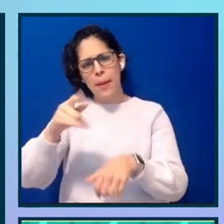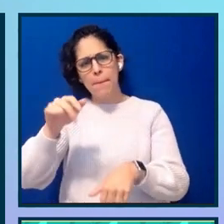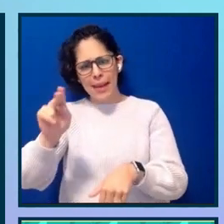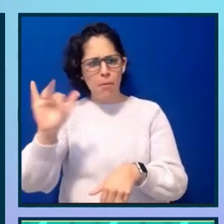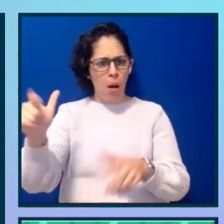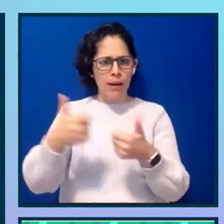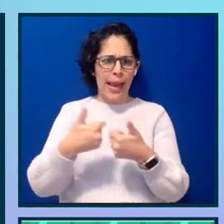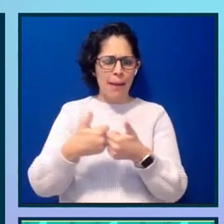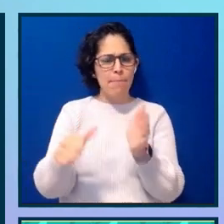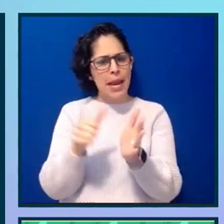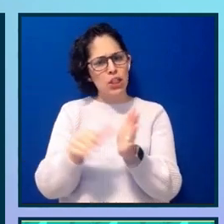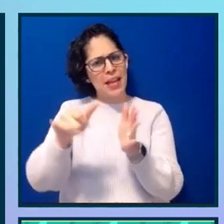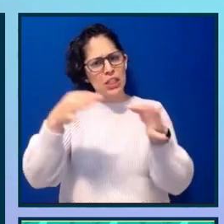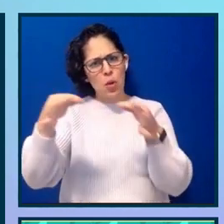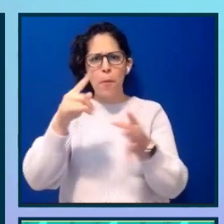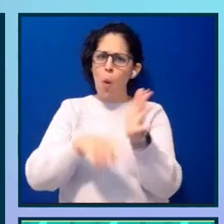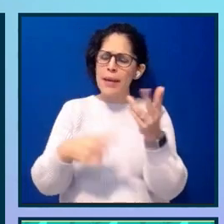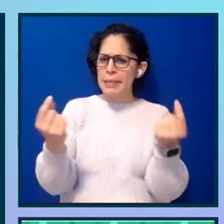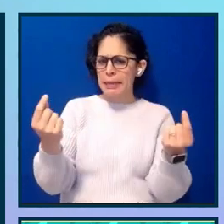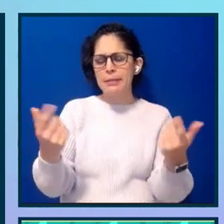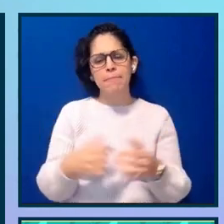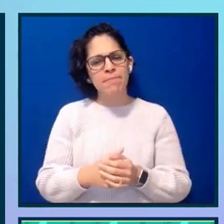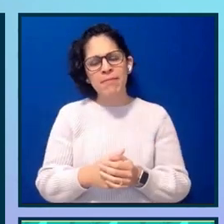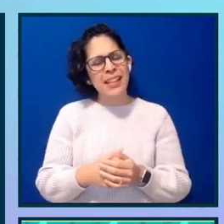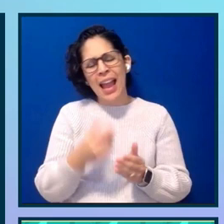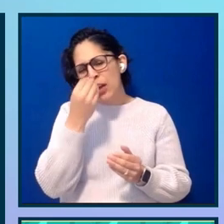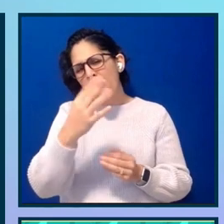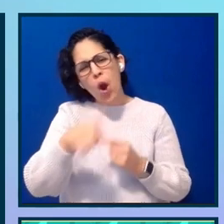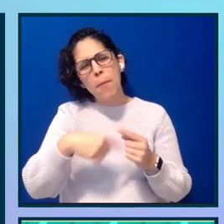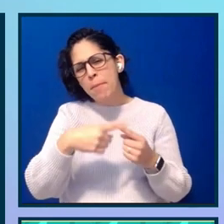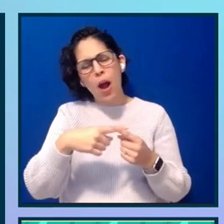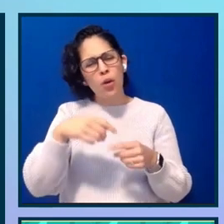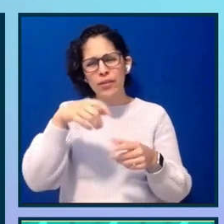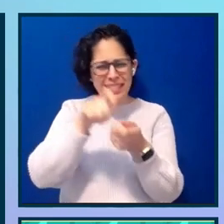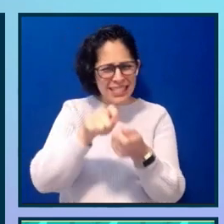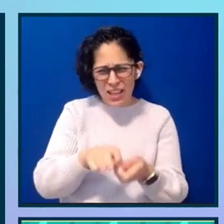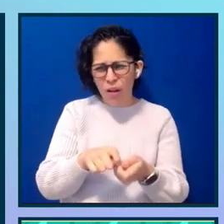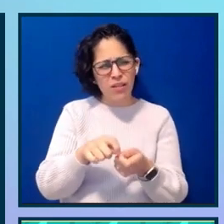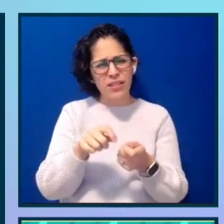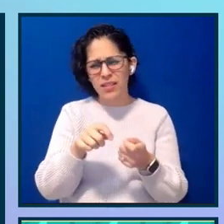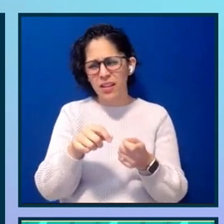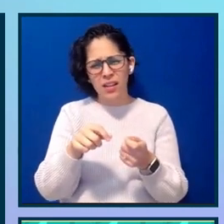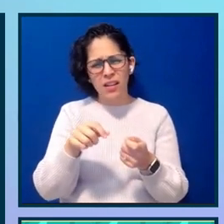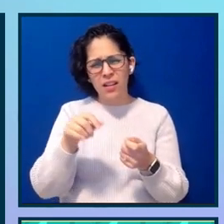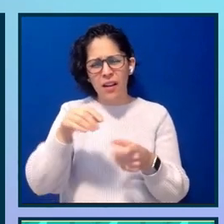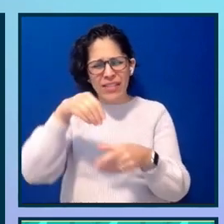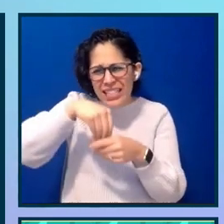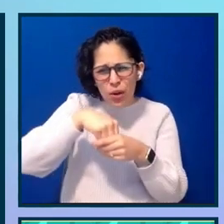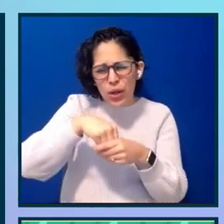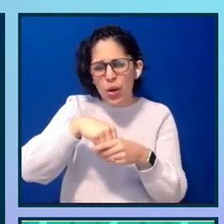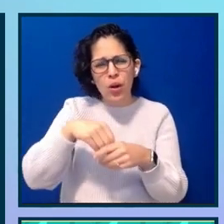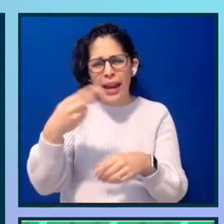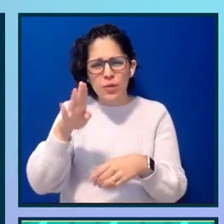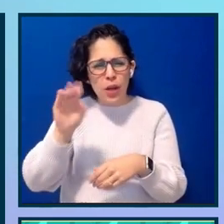is describing what it does. I don't much care about the in theaters and HBO part, but we'll leave that for the marketing